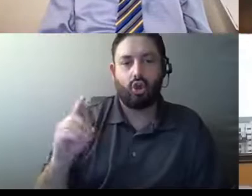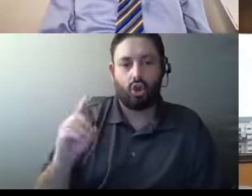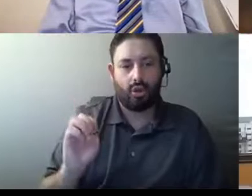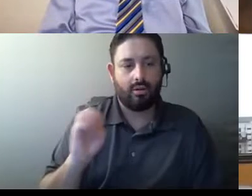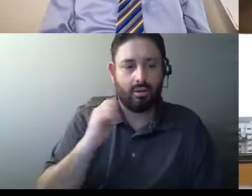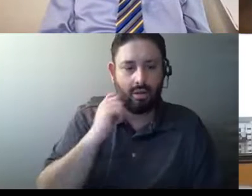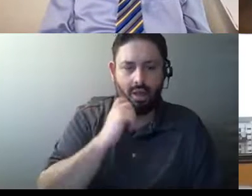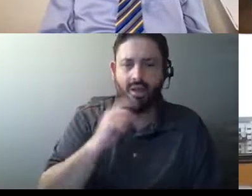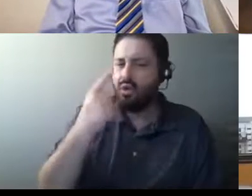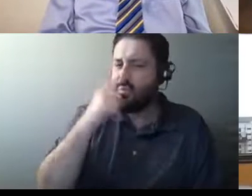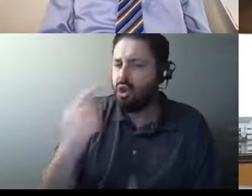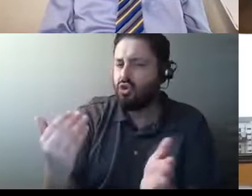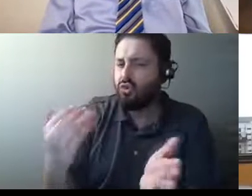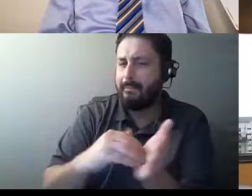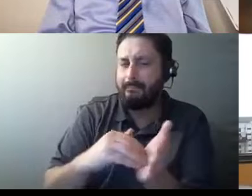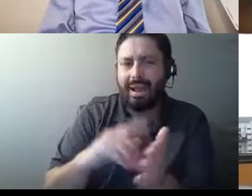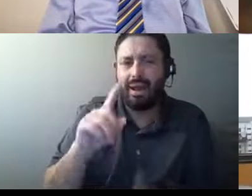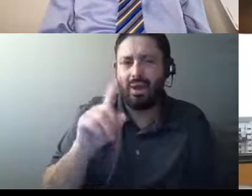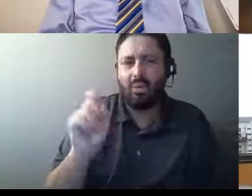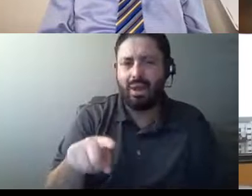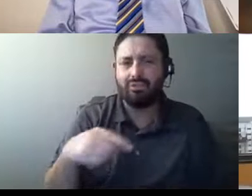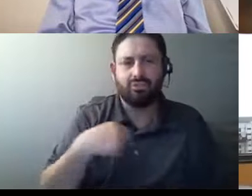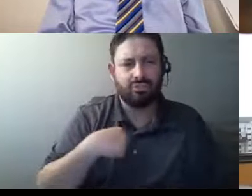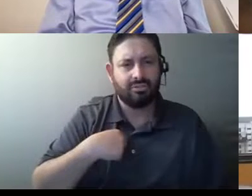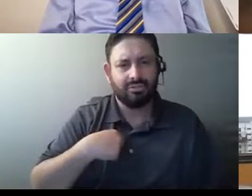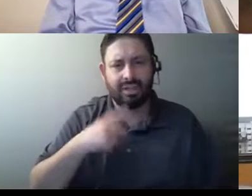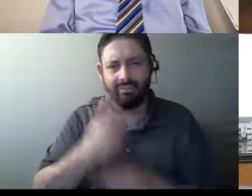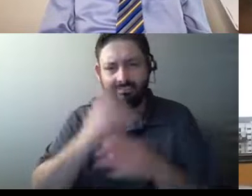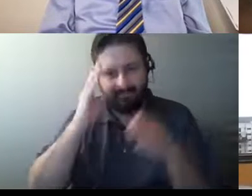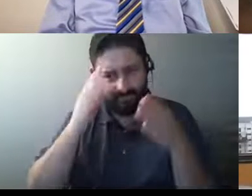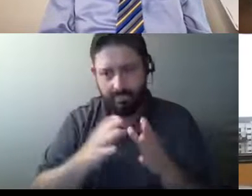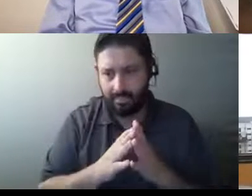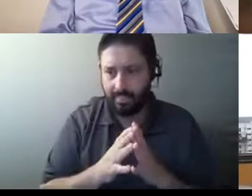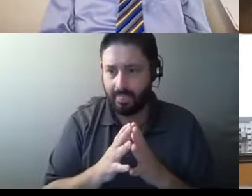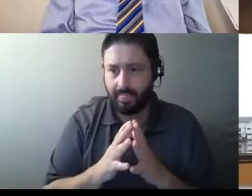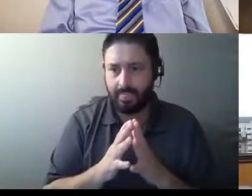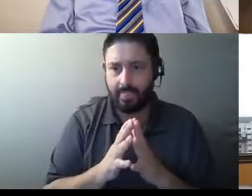Can you repeat the question, ma'am, so I stay on focus?